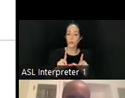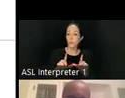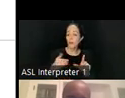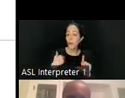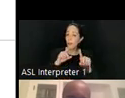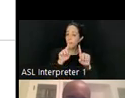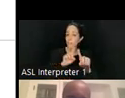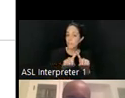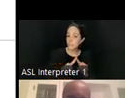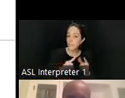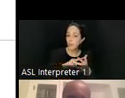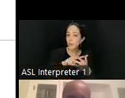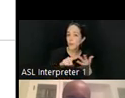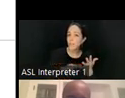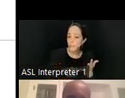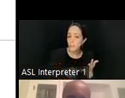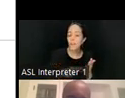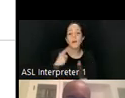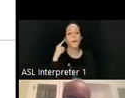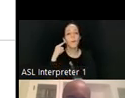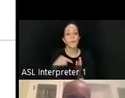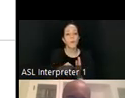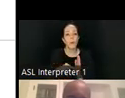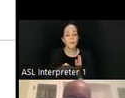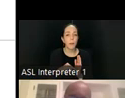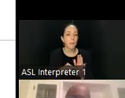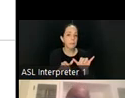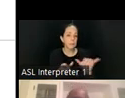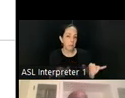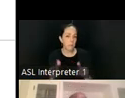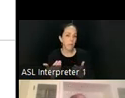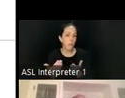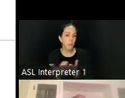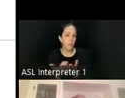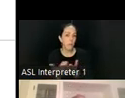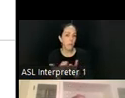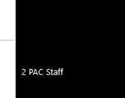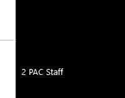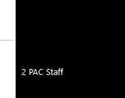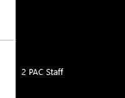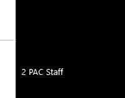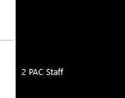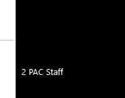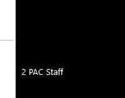Like say if there's someone new applying, you know, is there any,